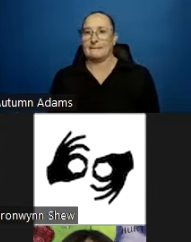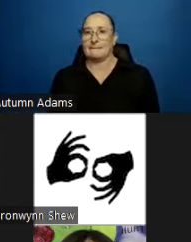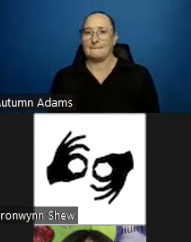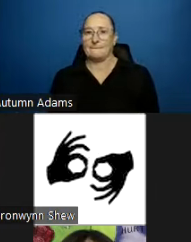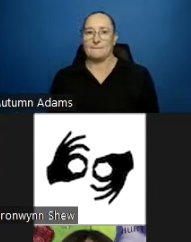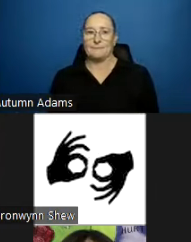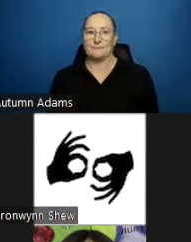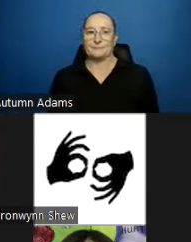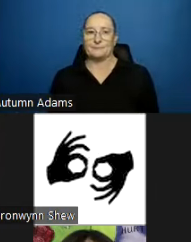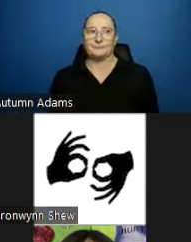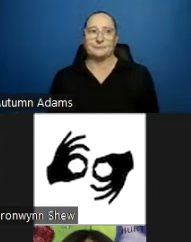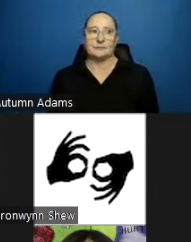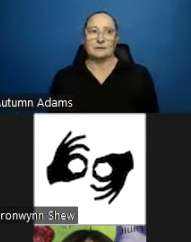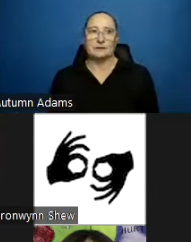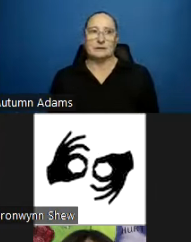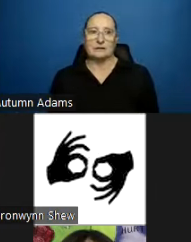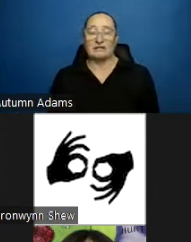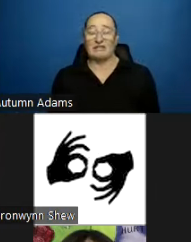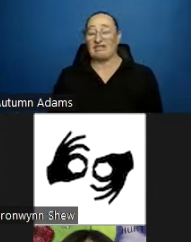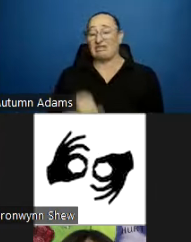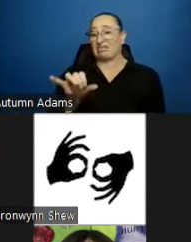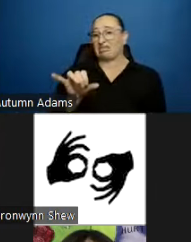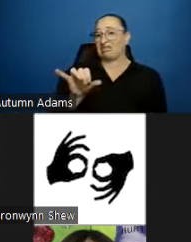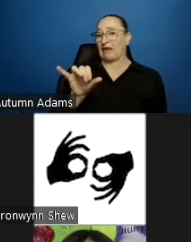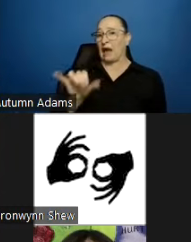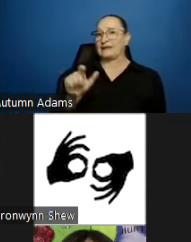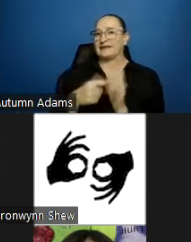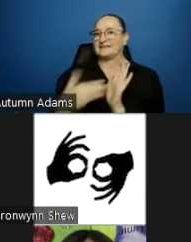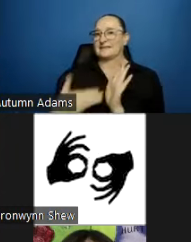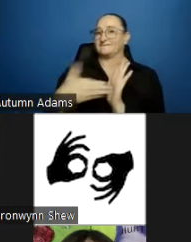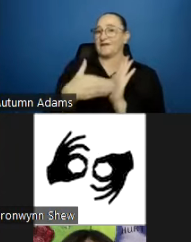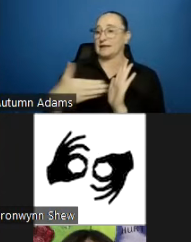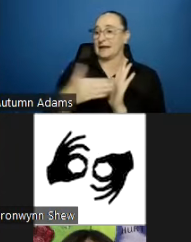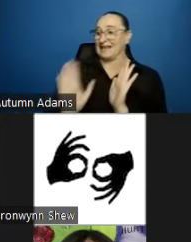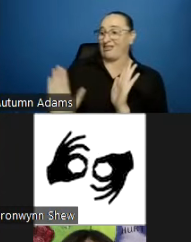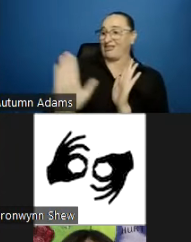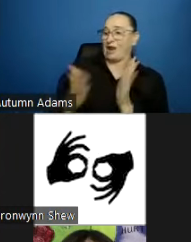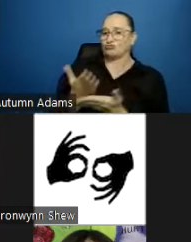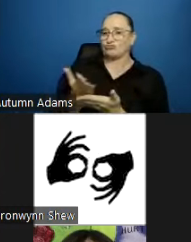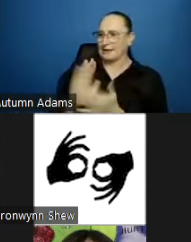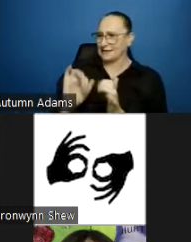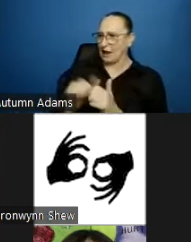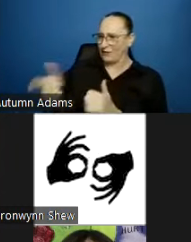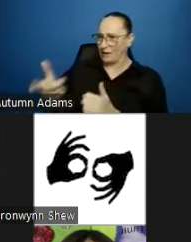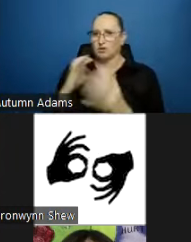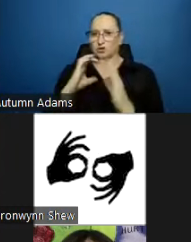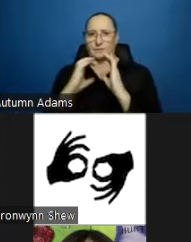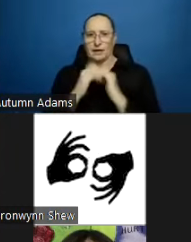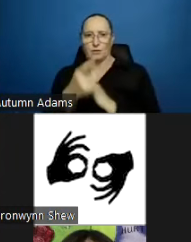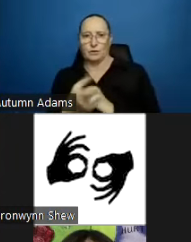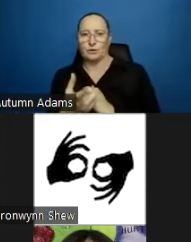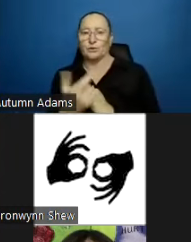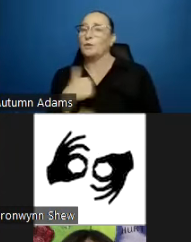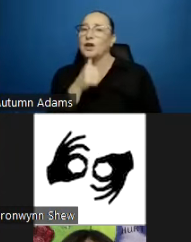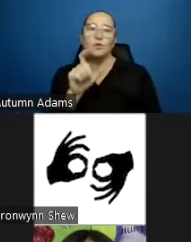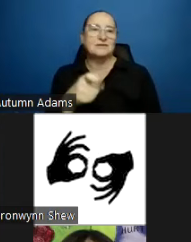Because, that is violating their rights on how they want to communicate with you. We do not need to